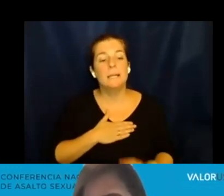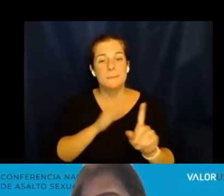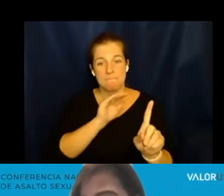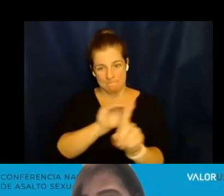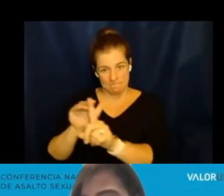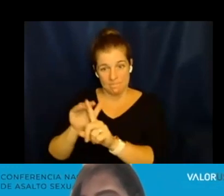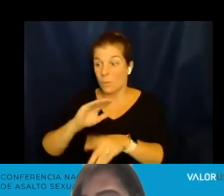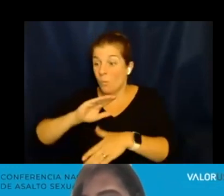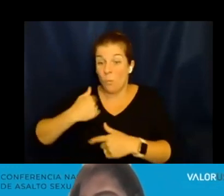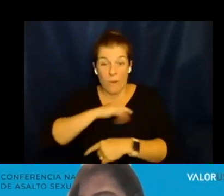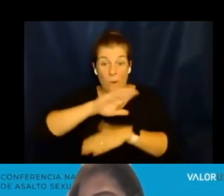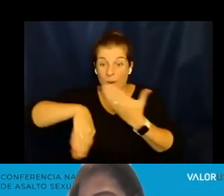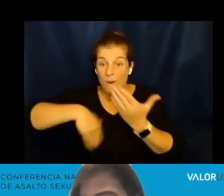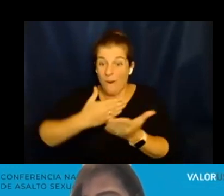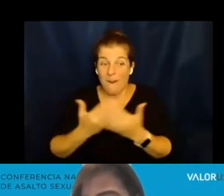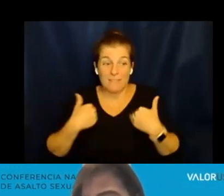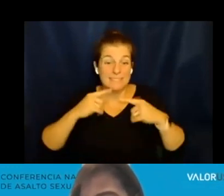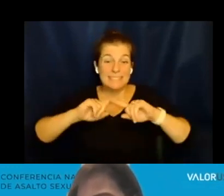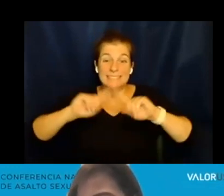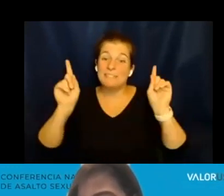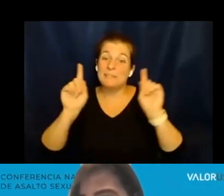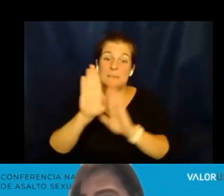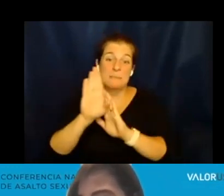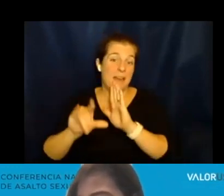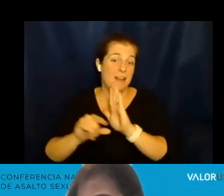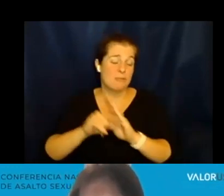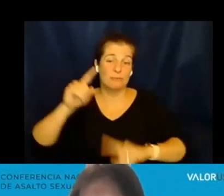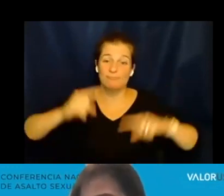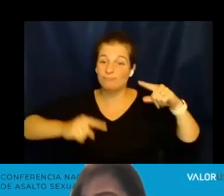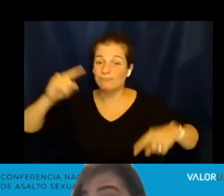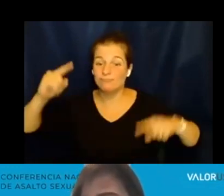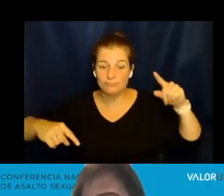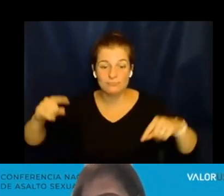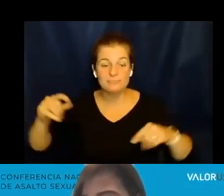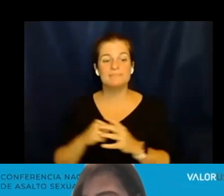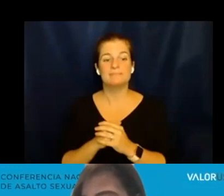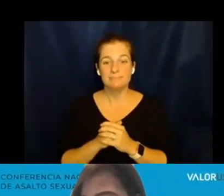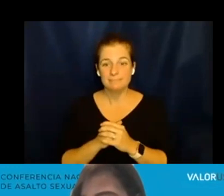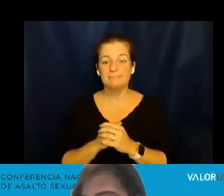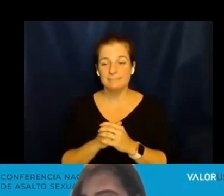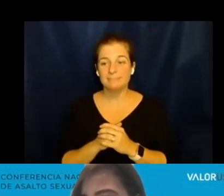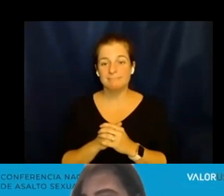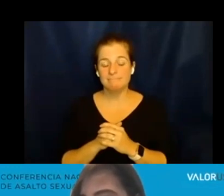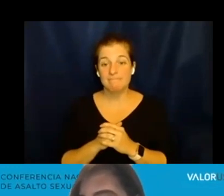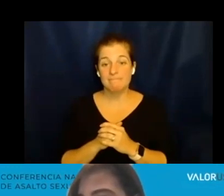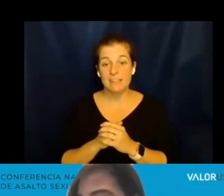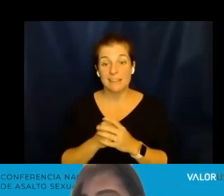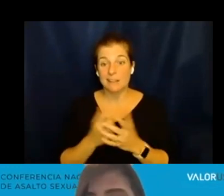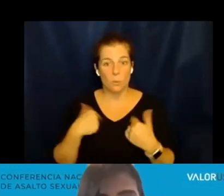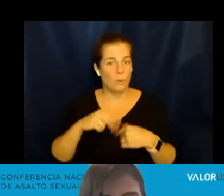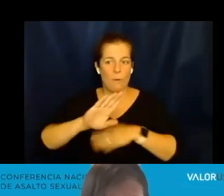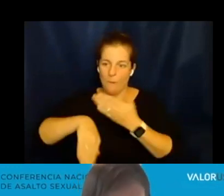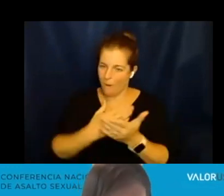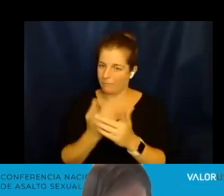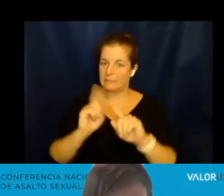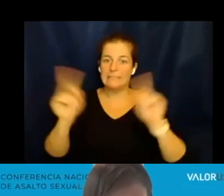from different backgrounds. And we are approaching this from different perspectives. We all have